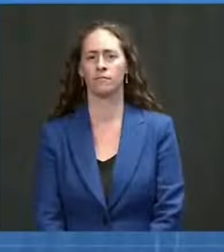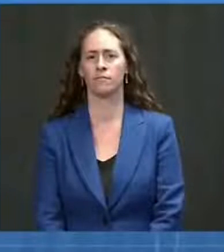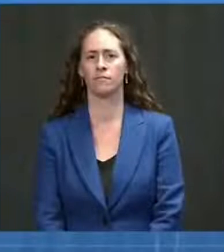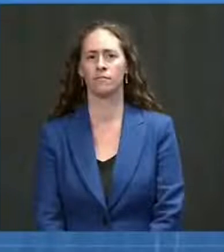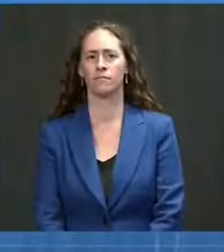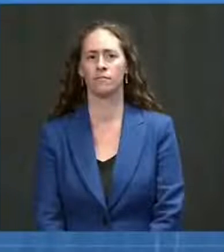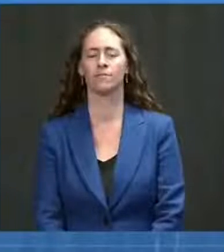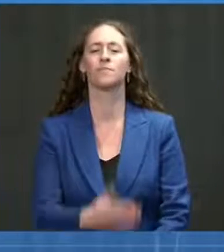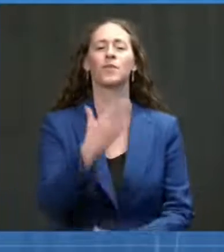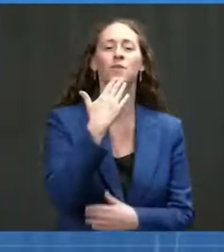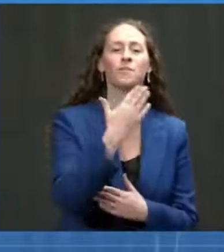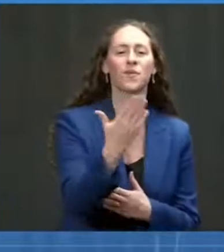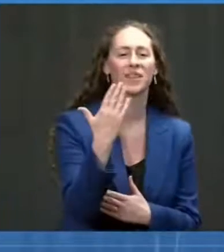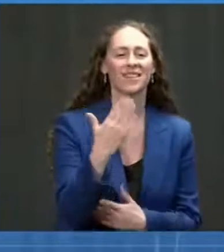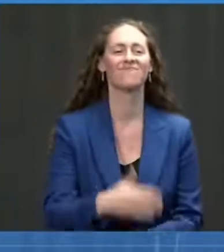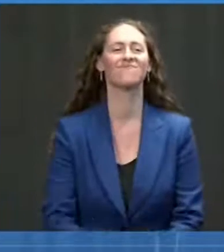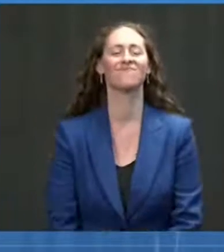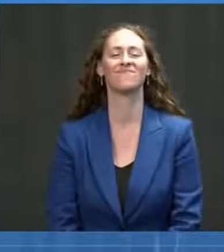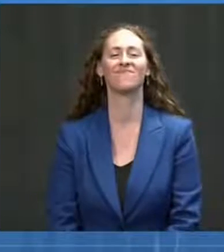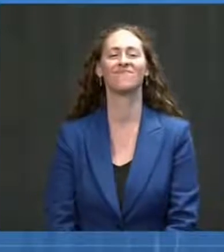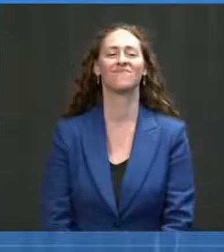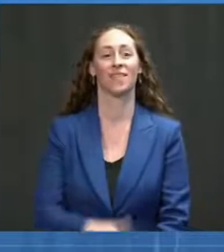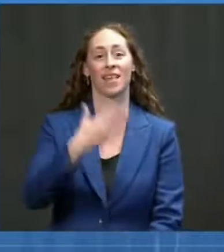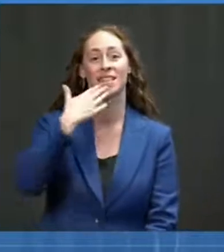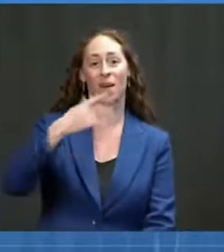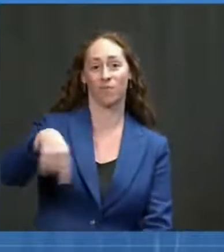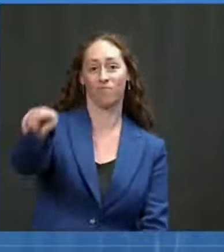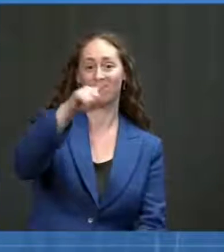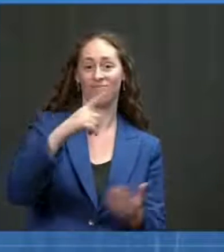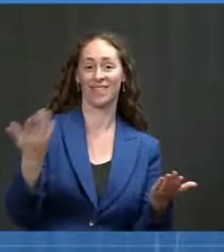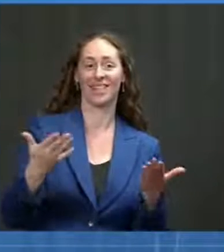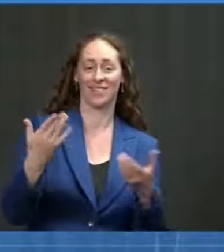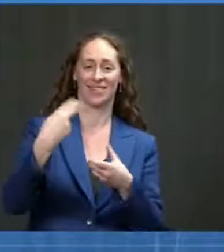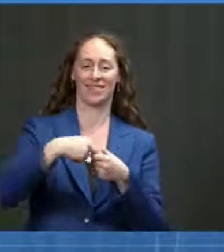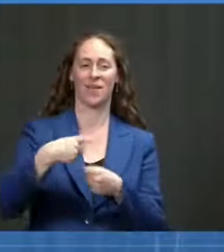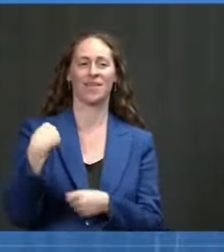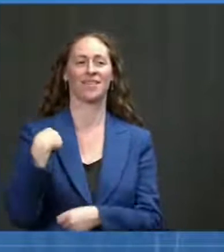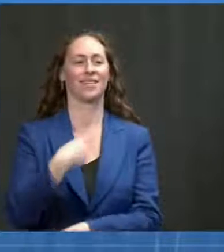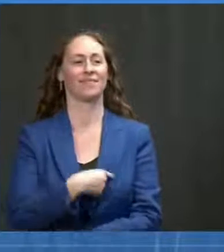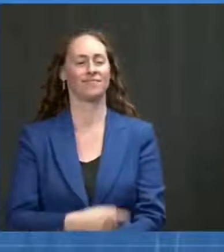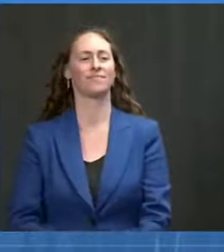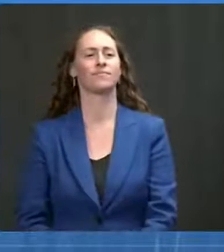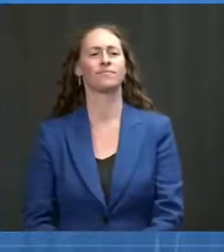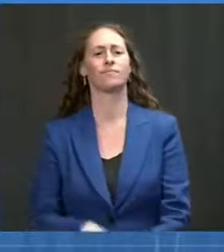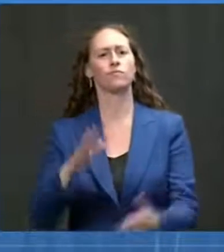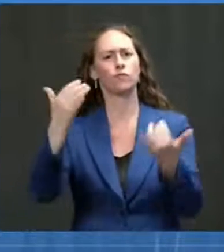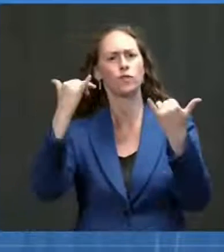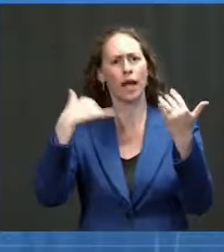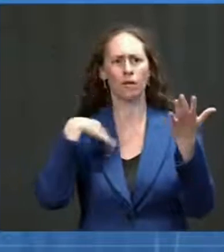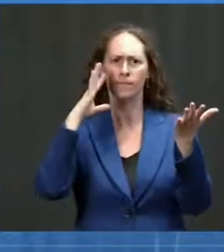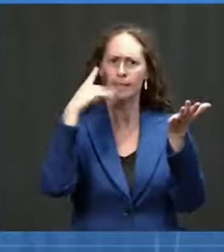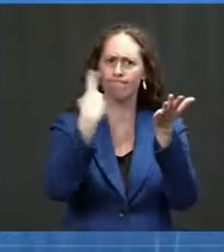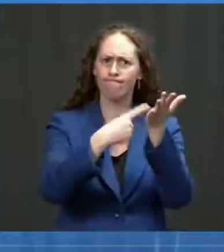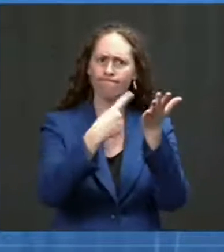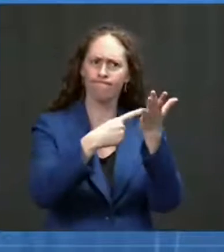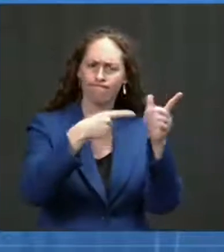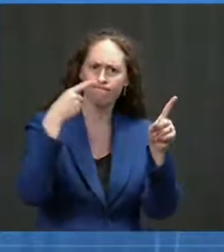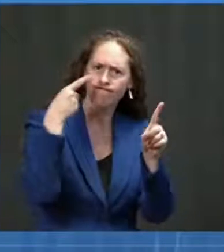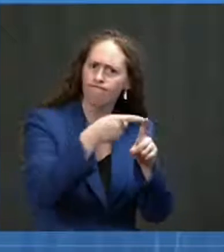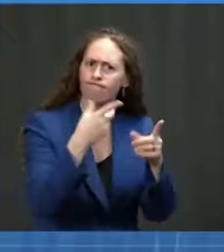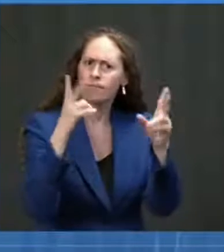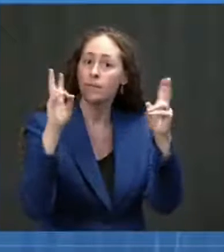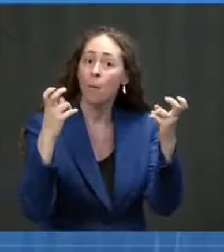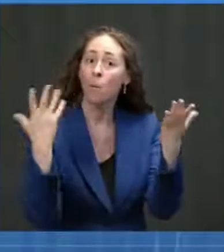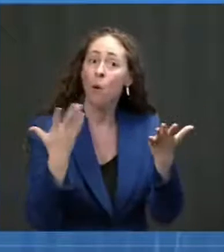Good morning, and thank you for joining us. Today, the main topic of our briefing is our plan for booster shots.